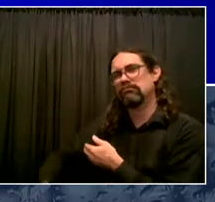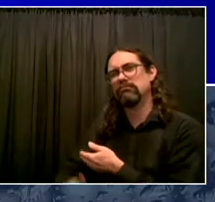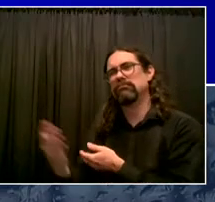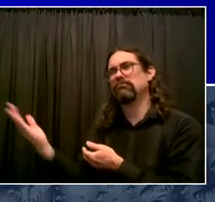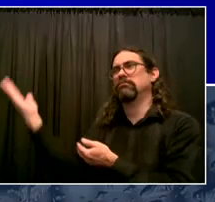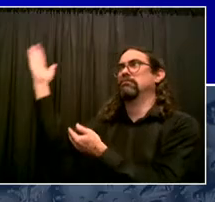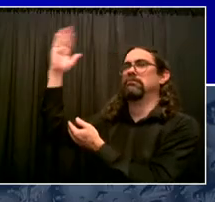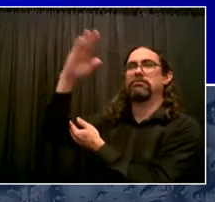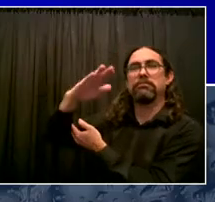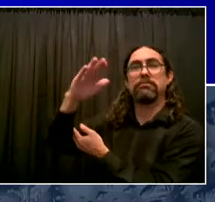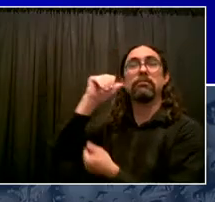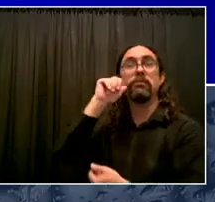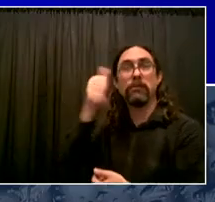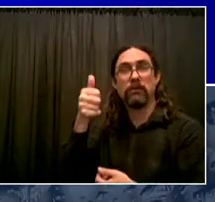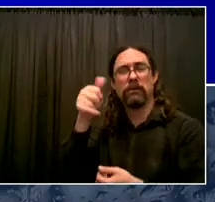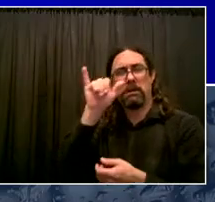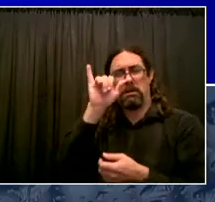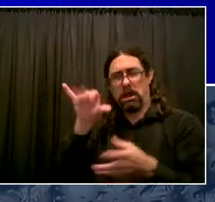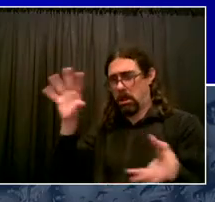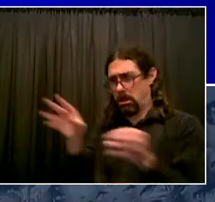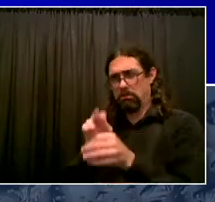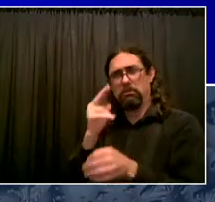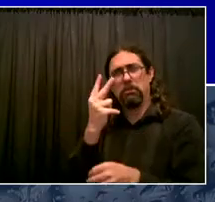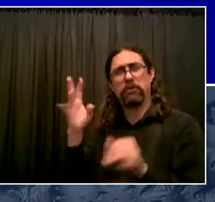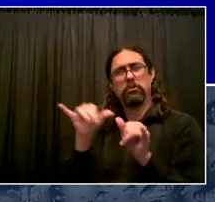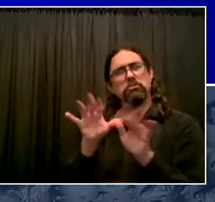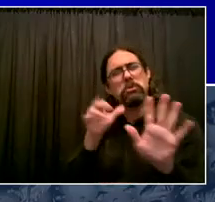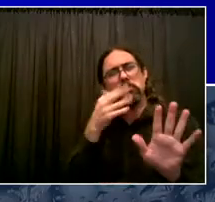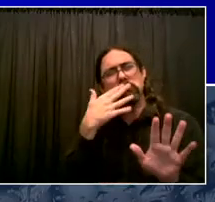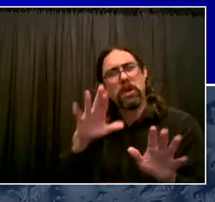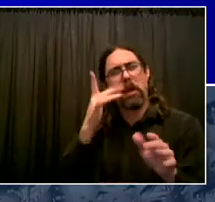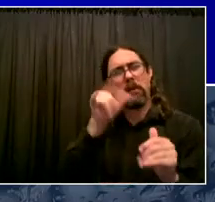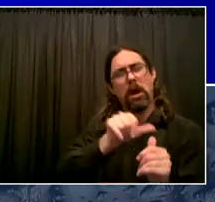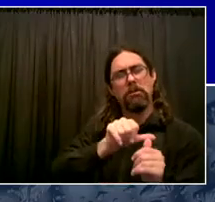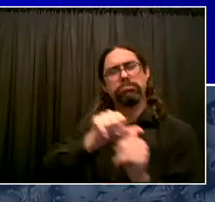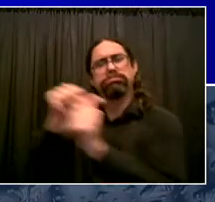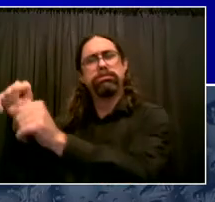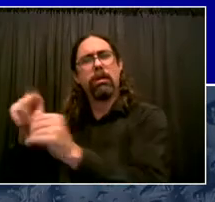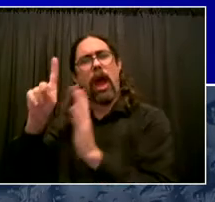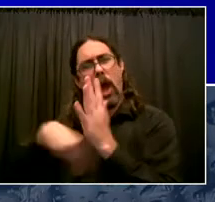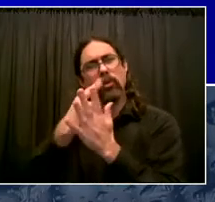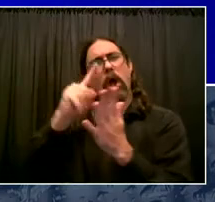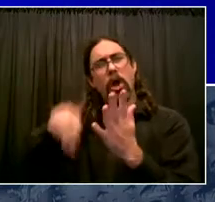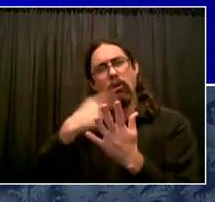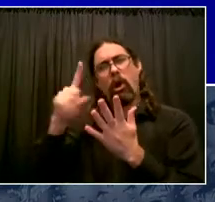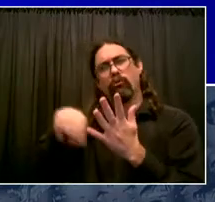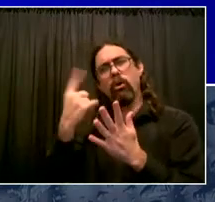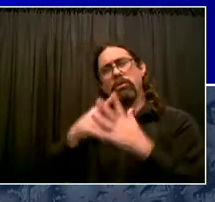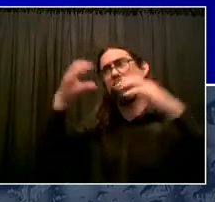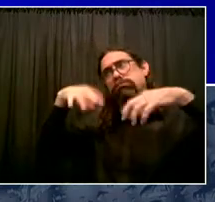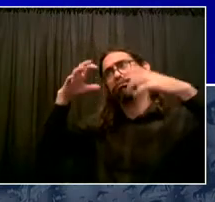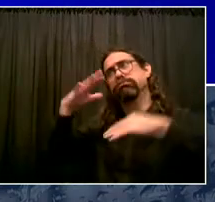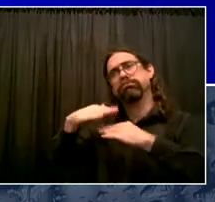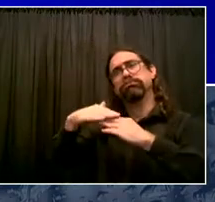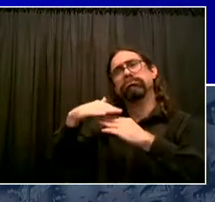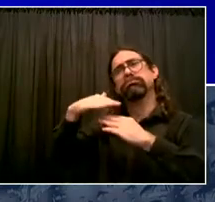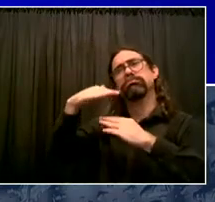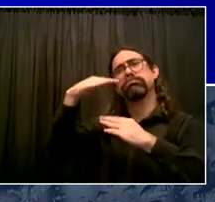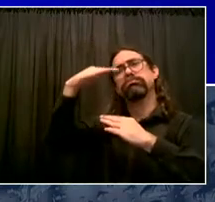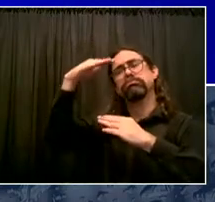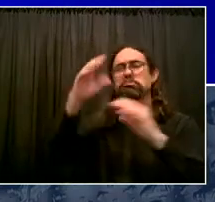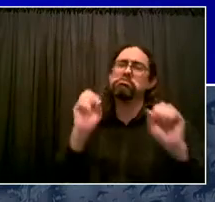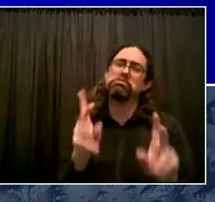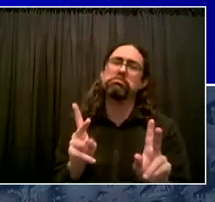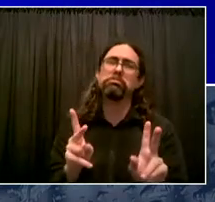anything start to change. Even though this does not seem like a major weather event, we're being hyper vigilant now. So we're going to keep updating you